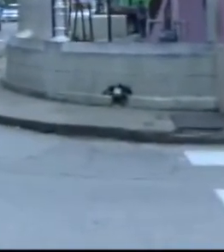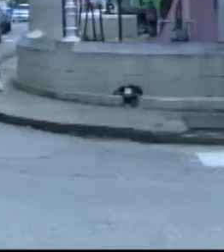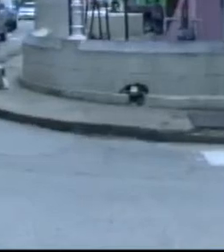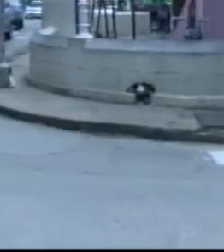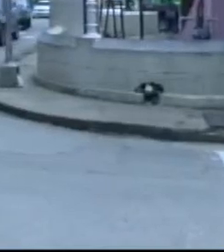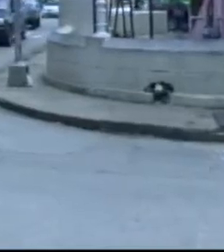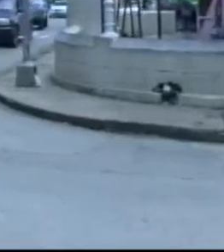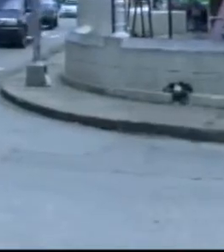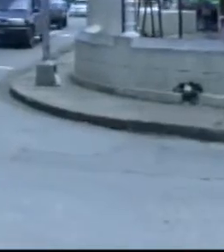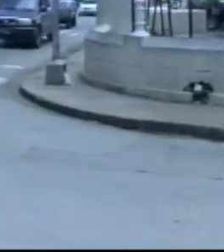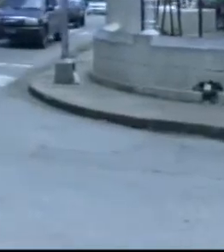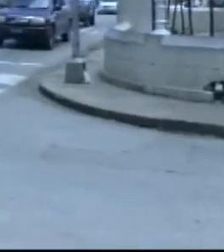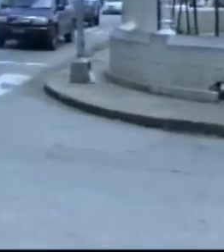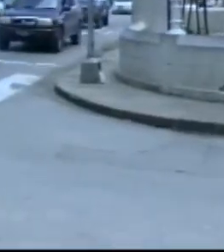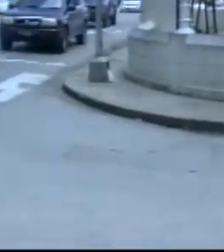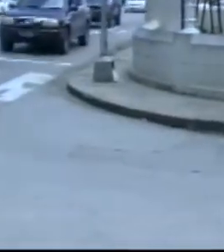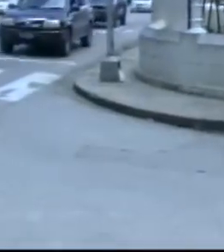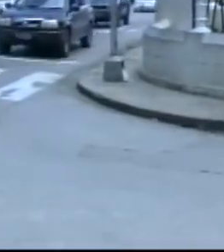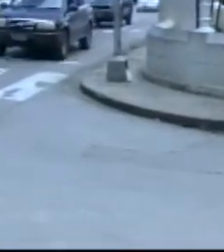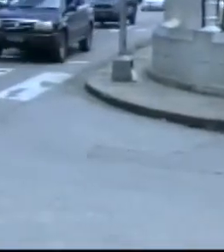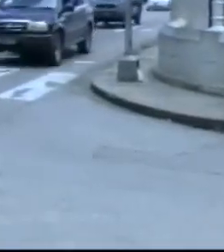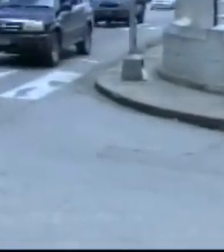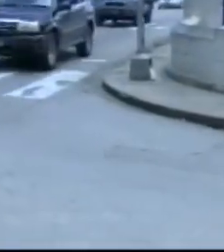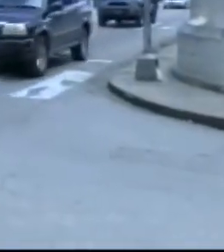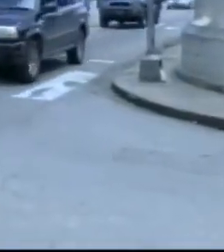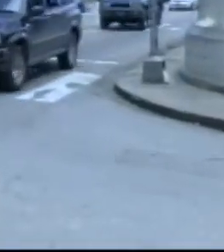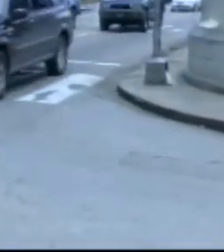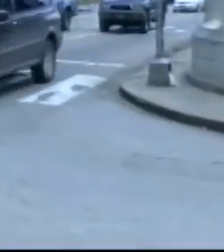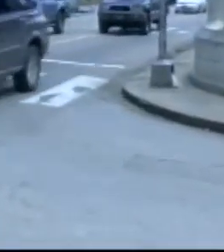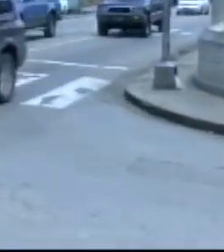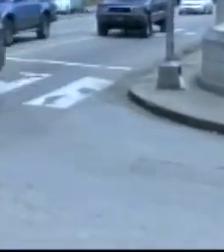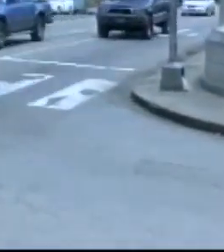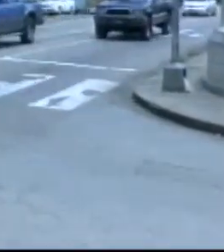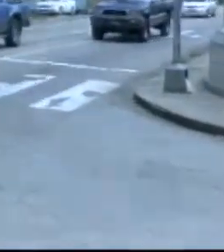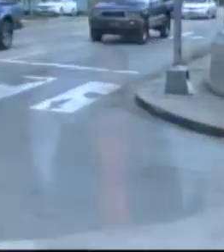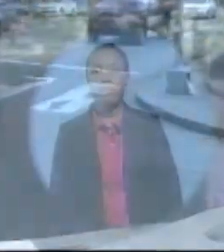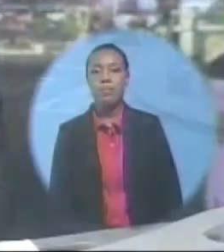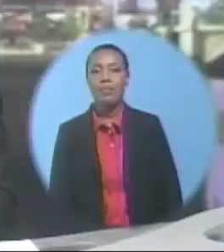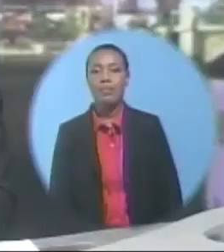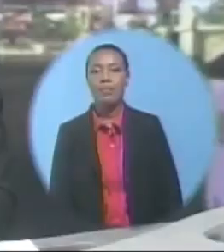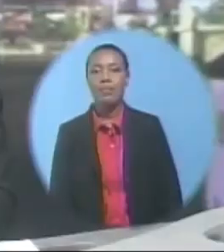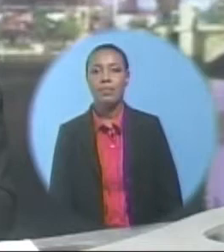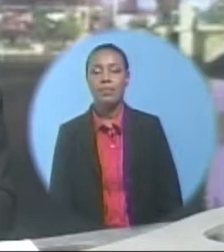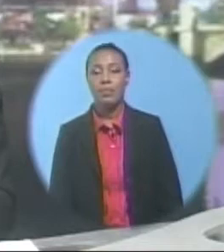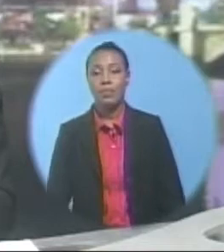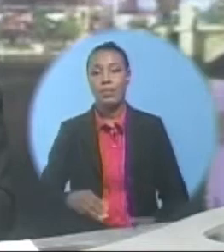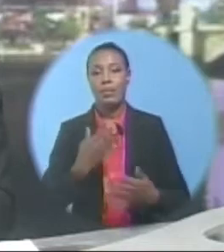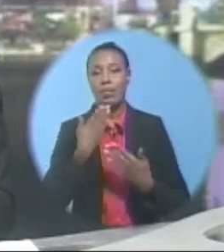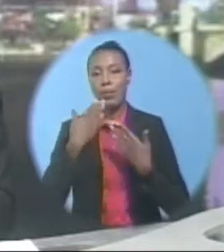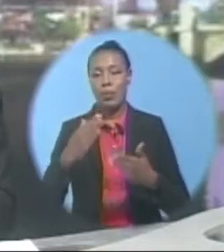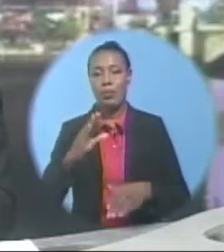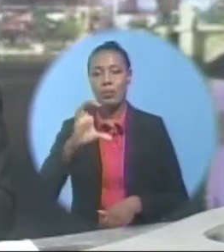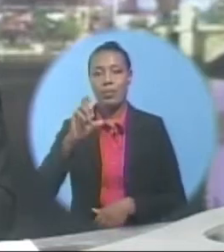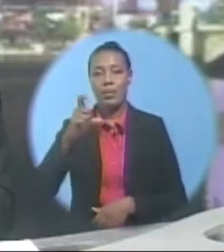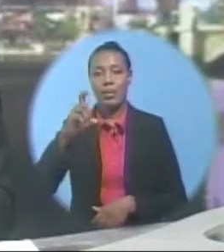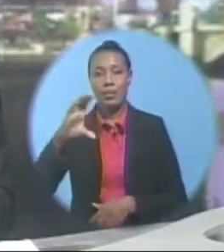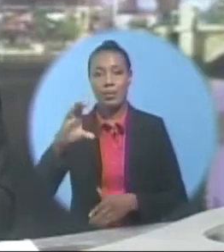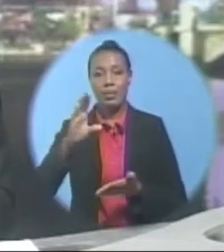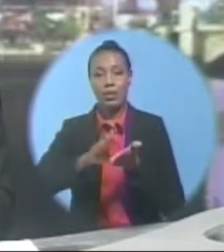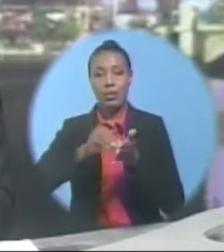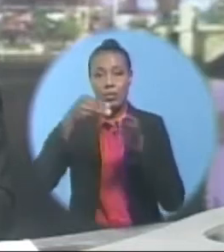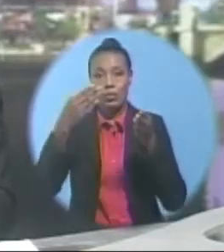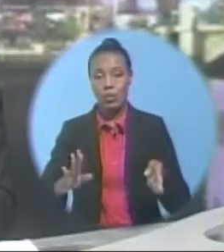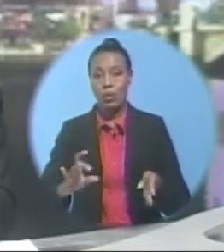The issues in the town will be addressed soon. Rianne Phillips, CBC News. Thanks, Rianne. Students who received